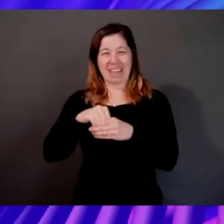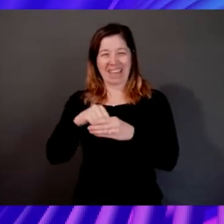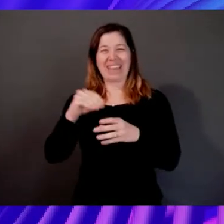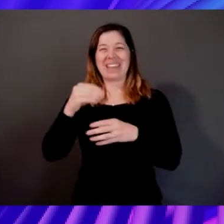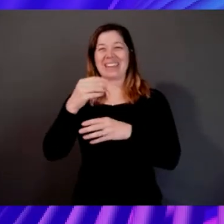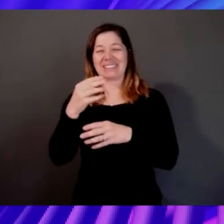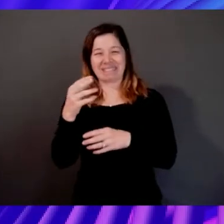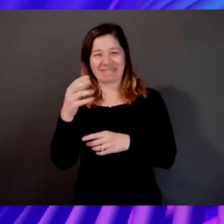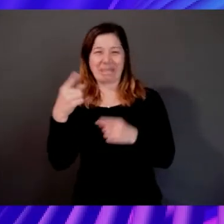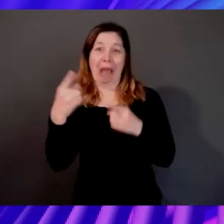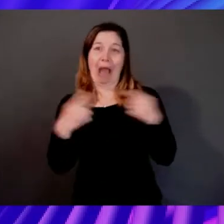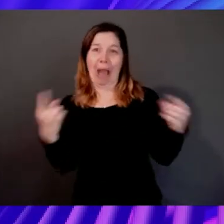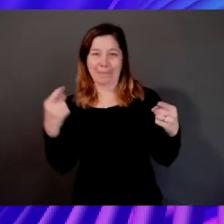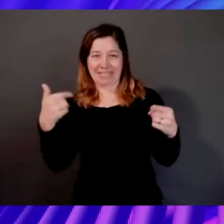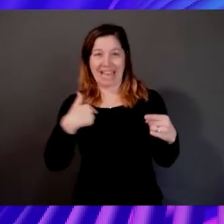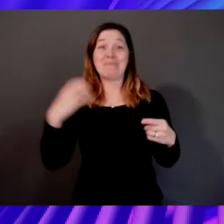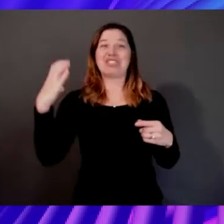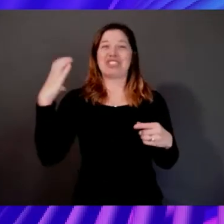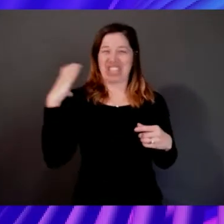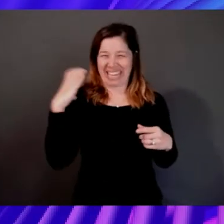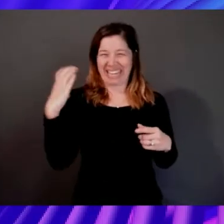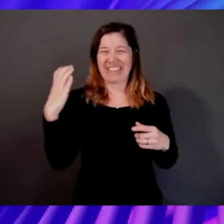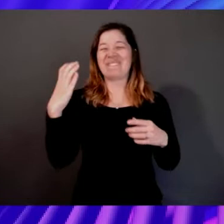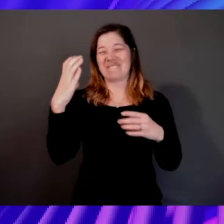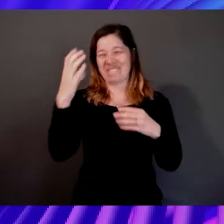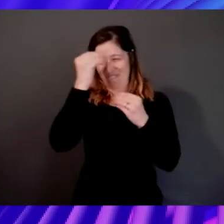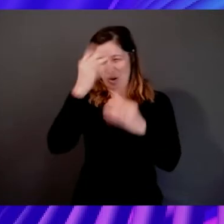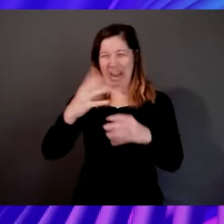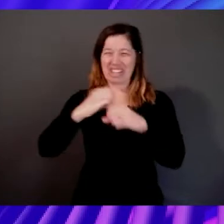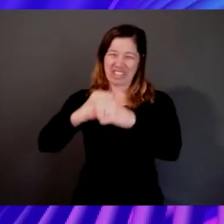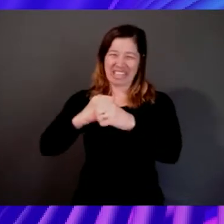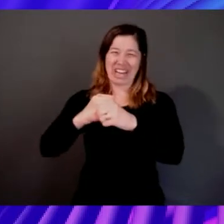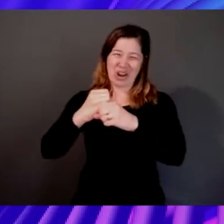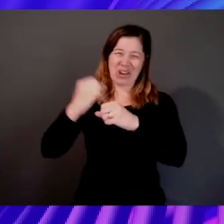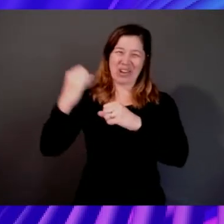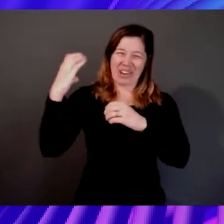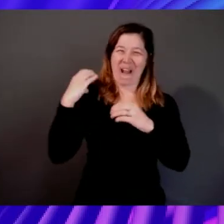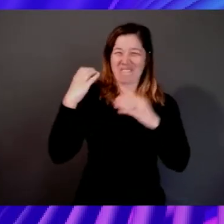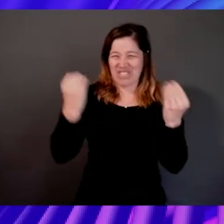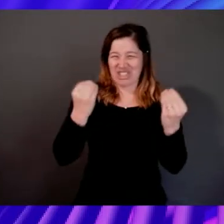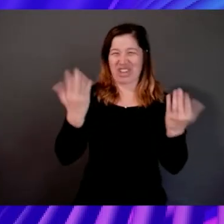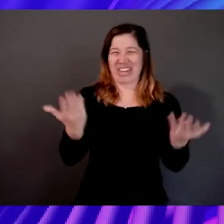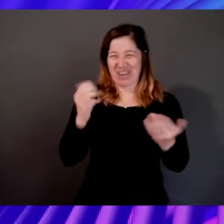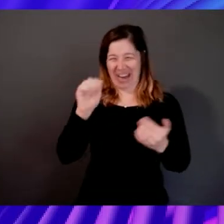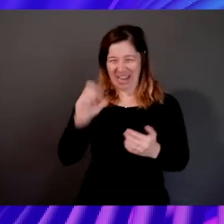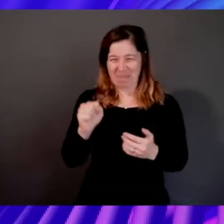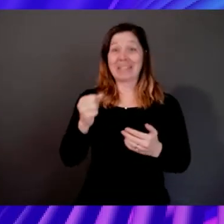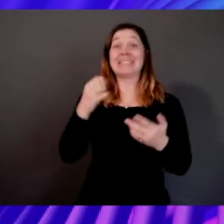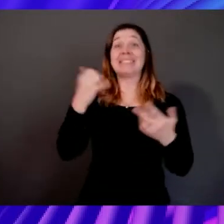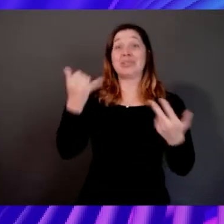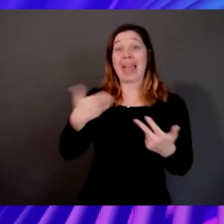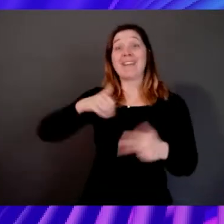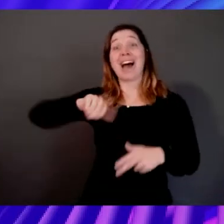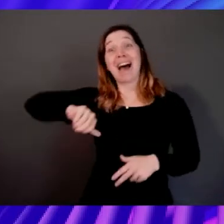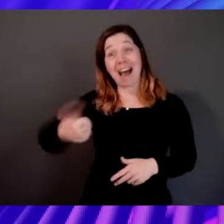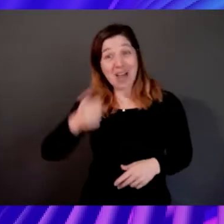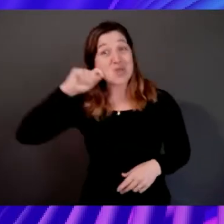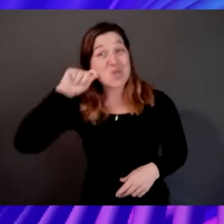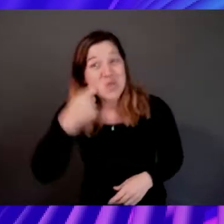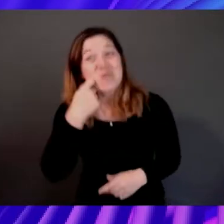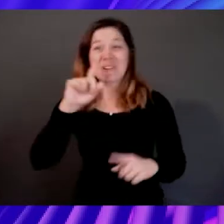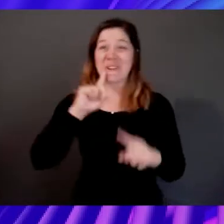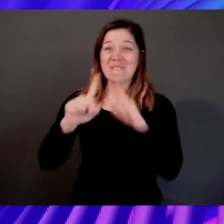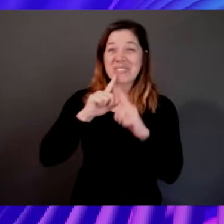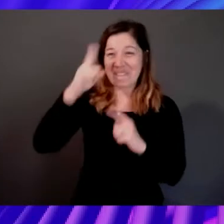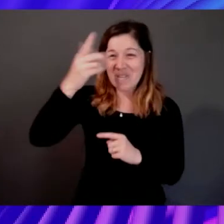Chief Information Security Officer here at AWS. And today we have another cool conversation for you. We are